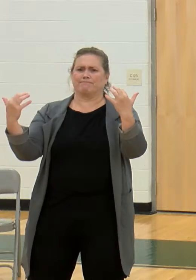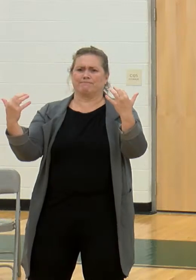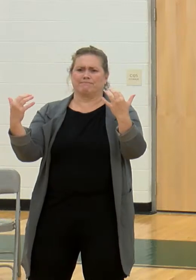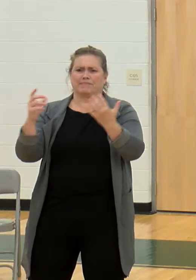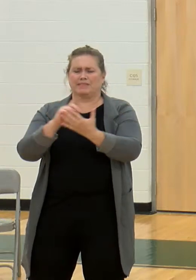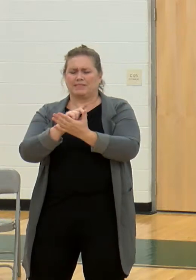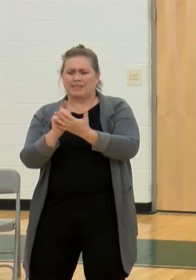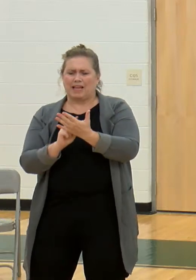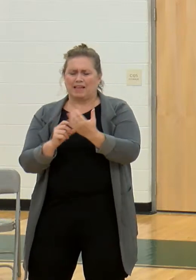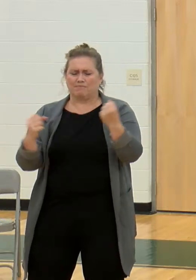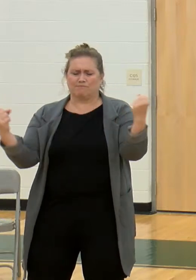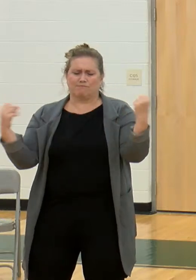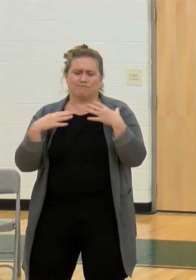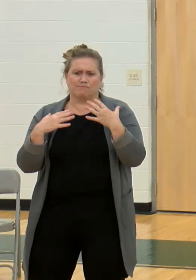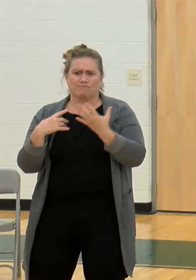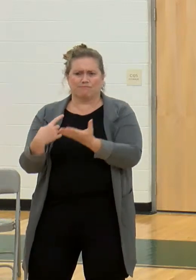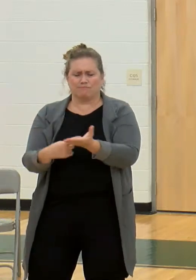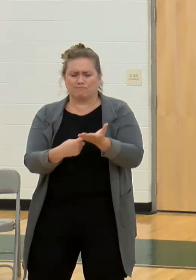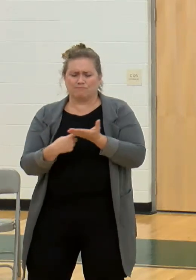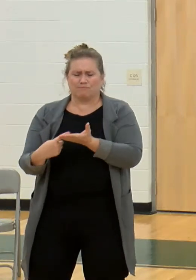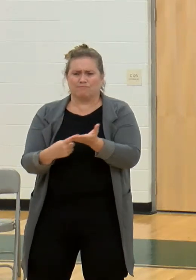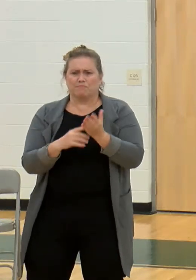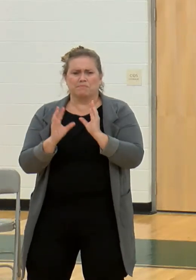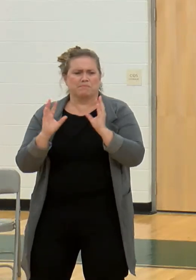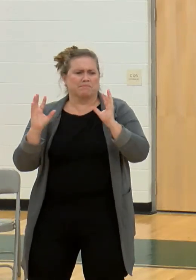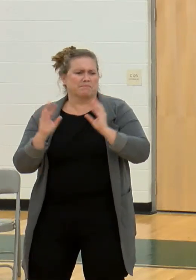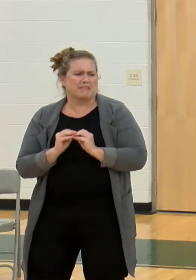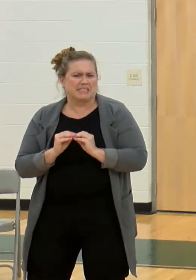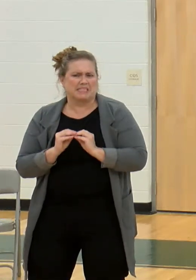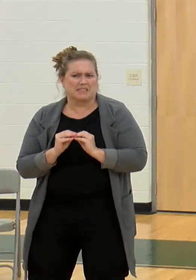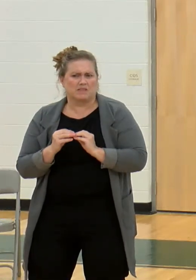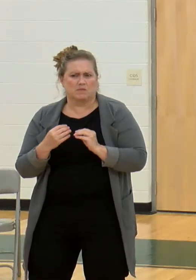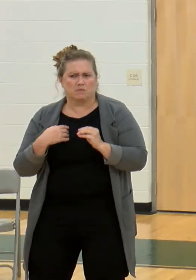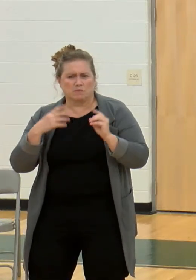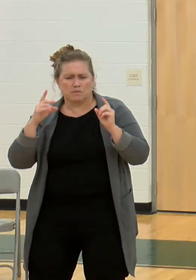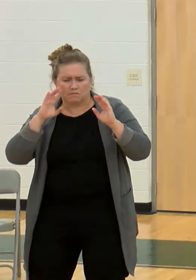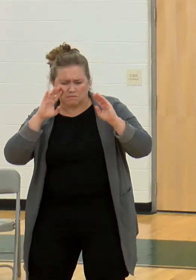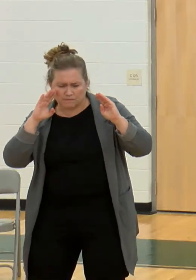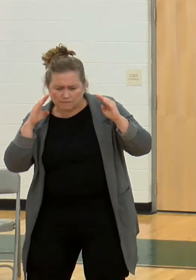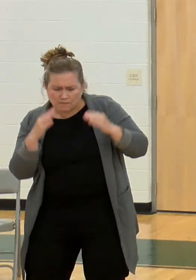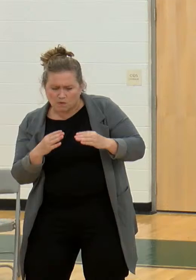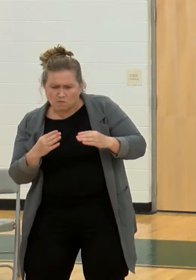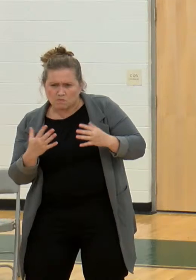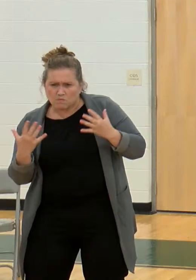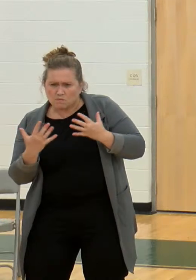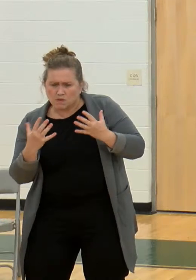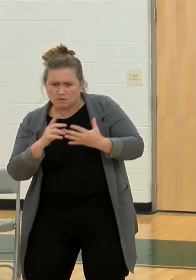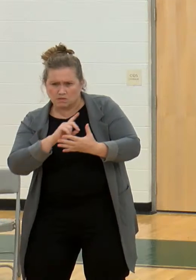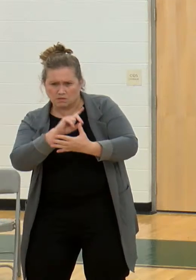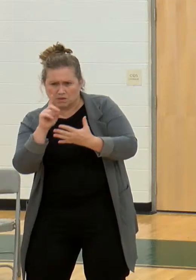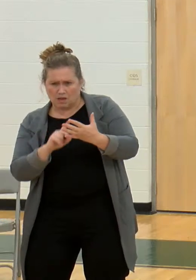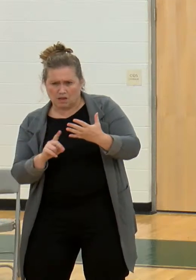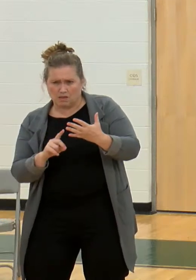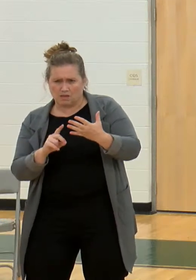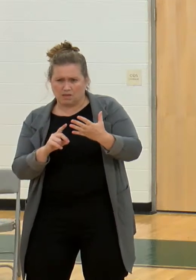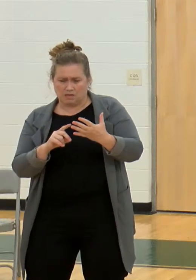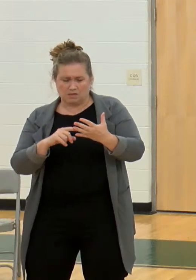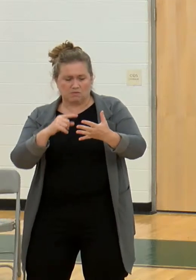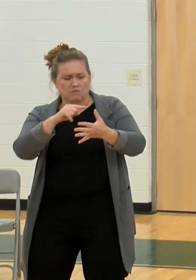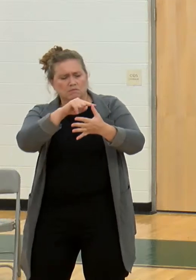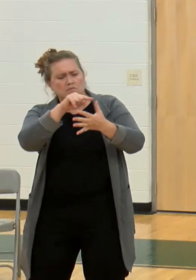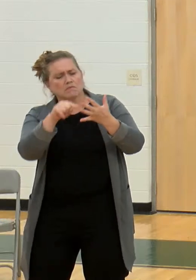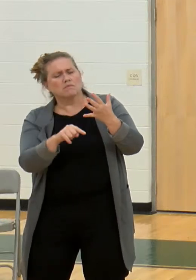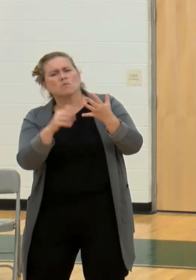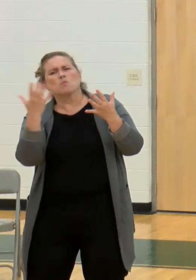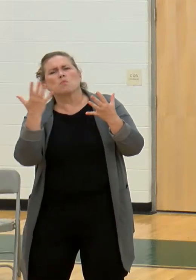meeting that really helped us focus in on some design criteria that we kept in mind while working on the design